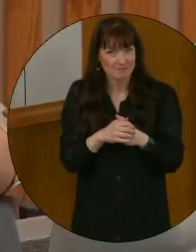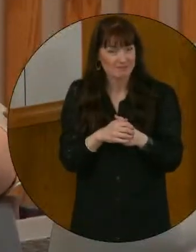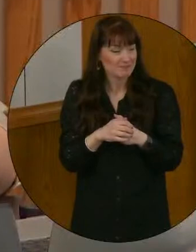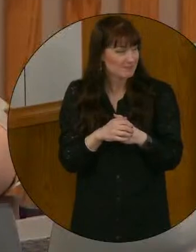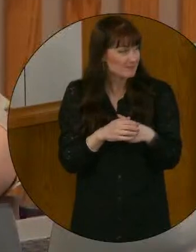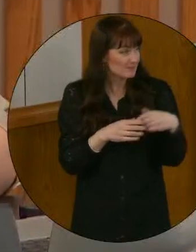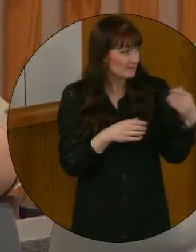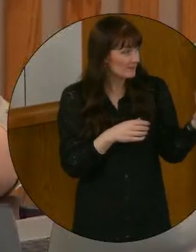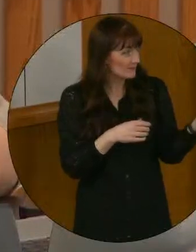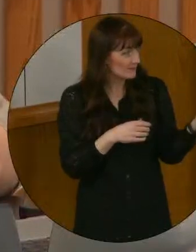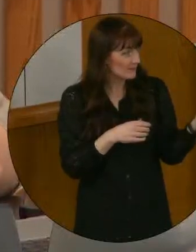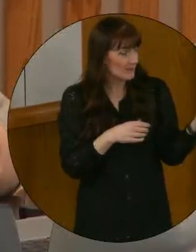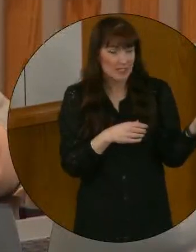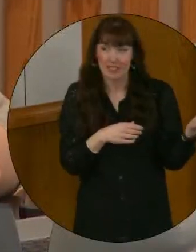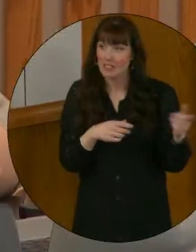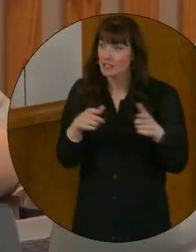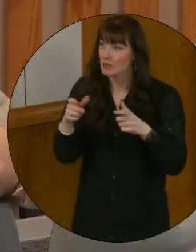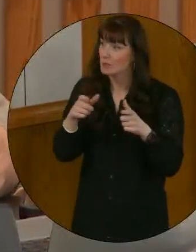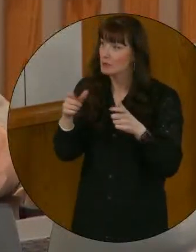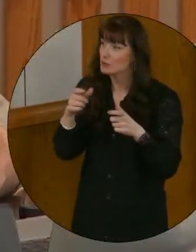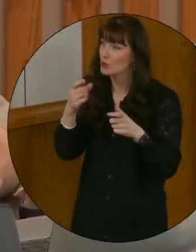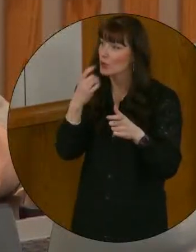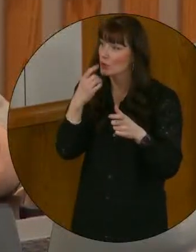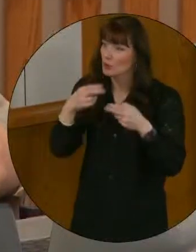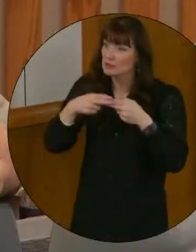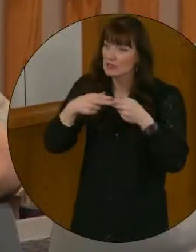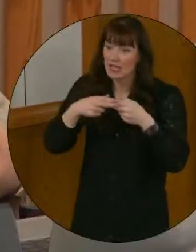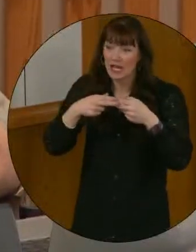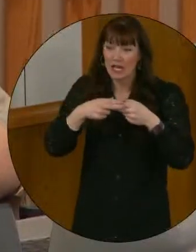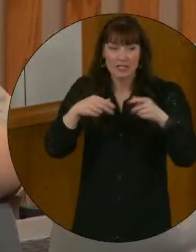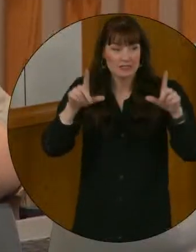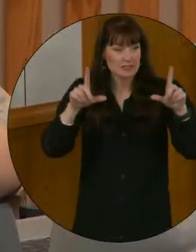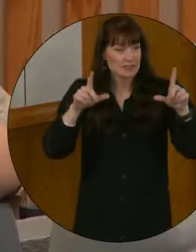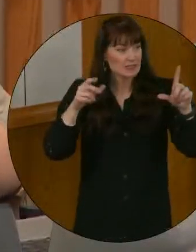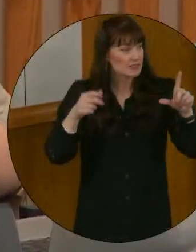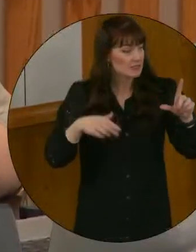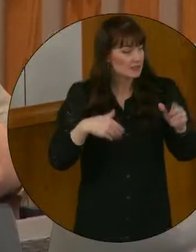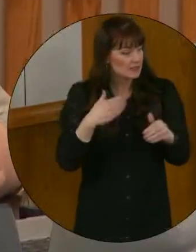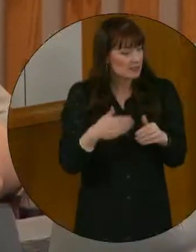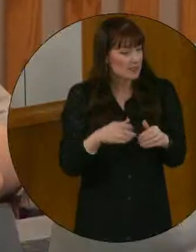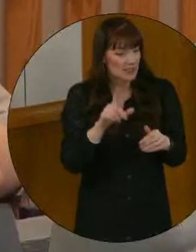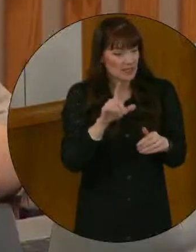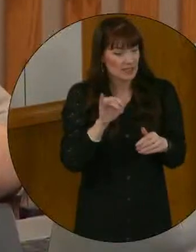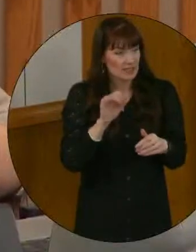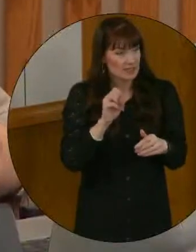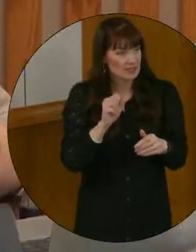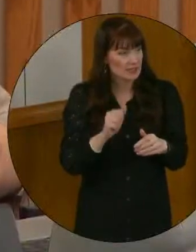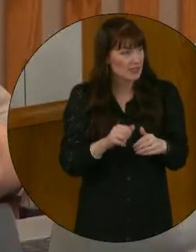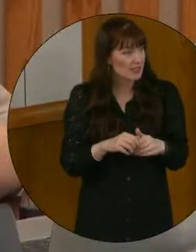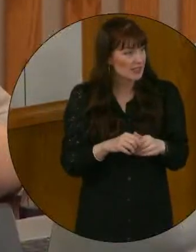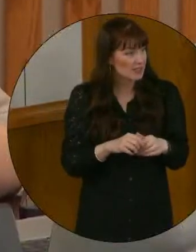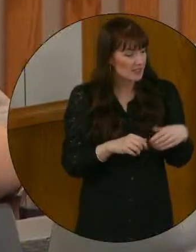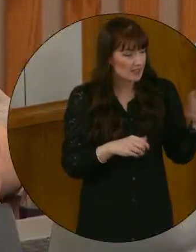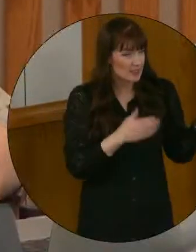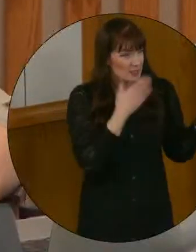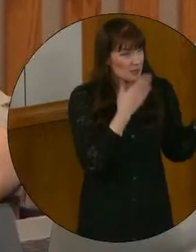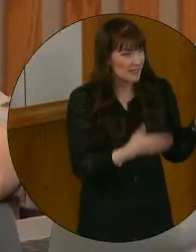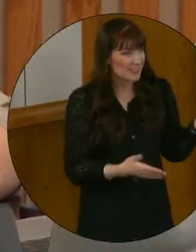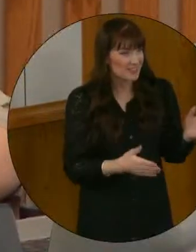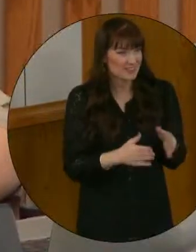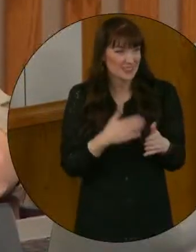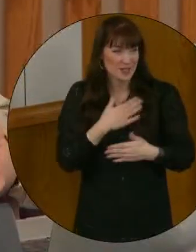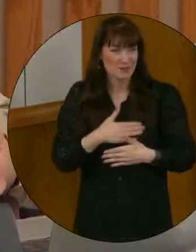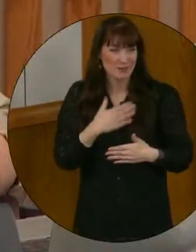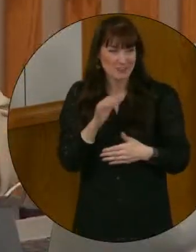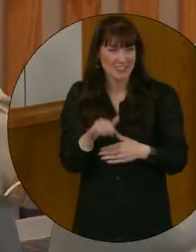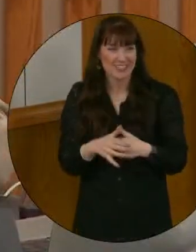who's ever kind of helping me control the slides, can we hit the next one, please? Is that Lisa? Oh, oh, thank you. Thank you for that. I appreciate